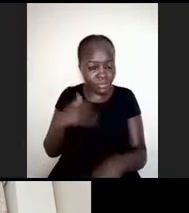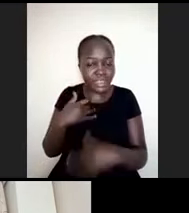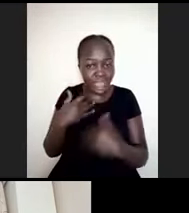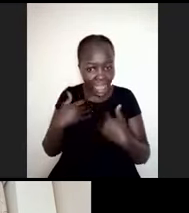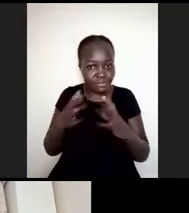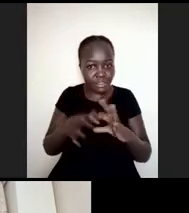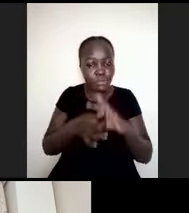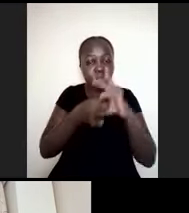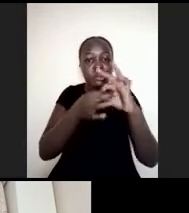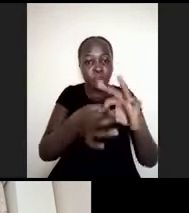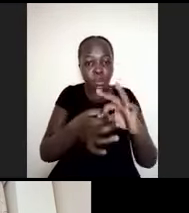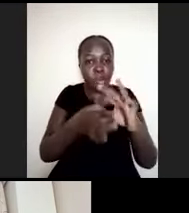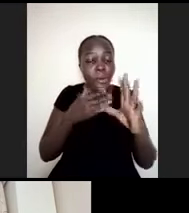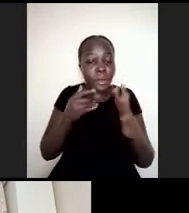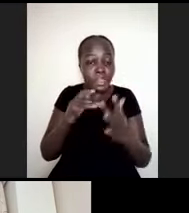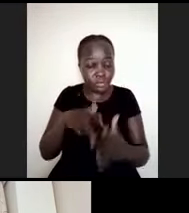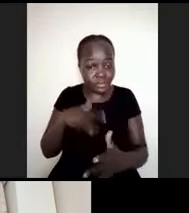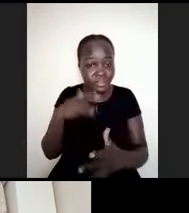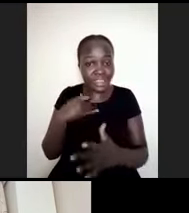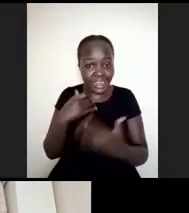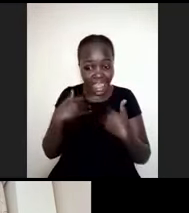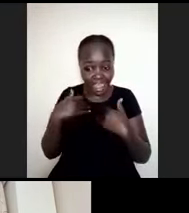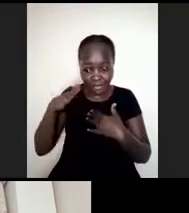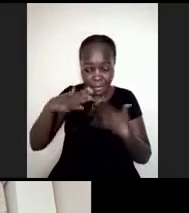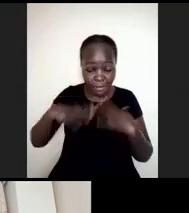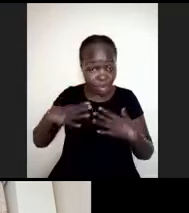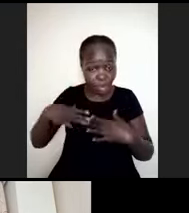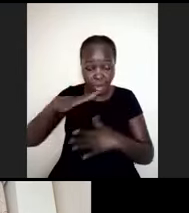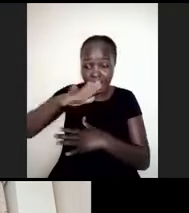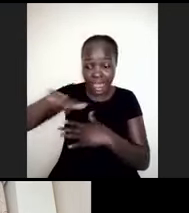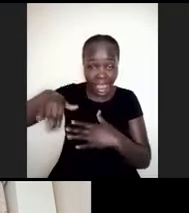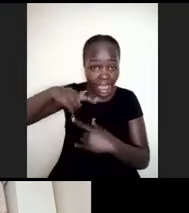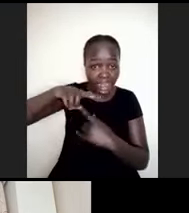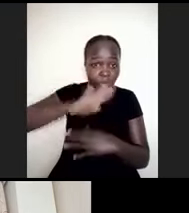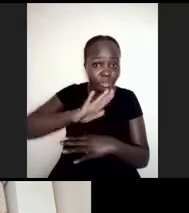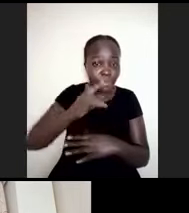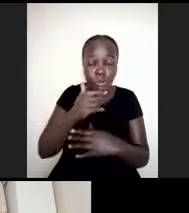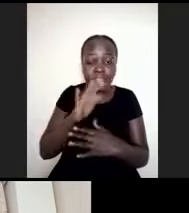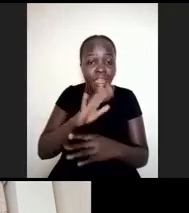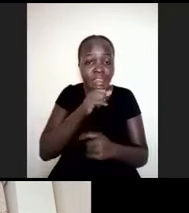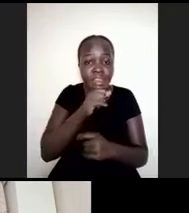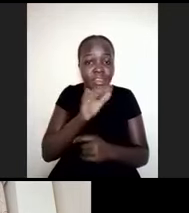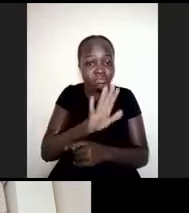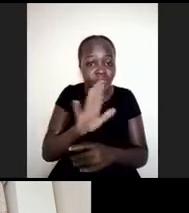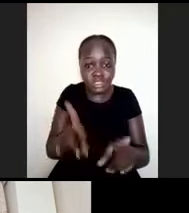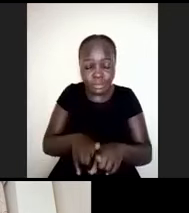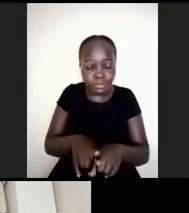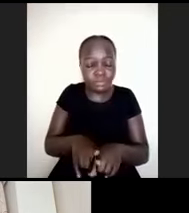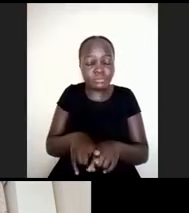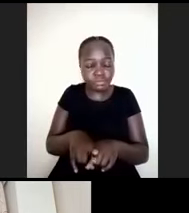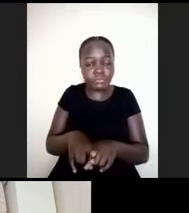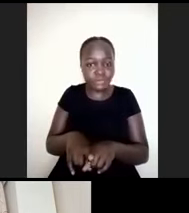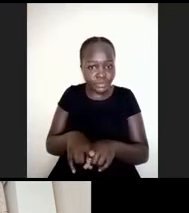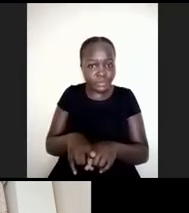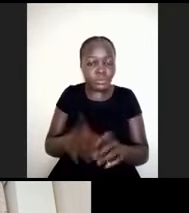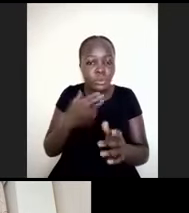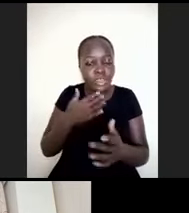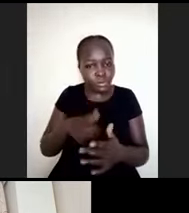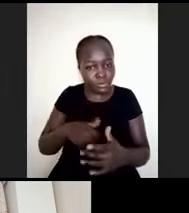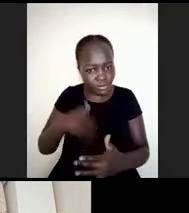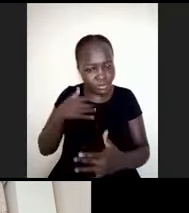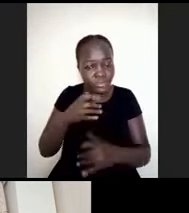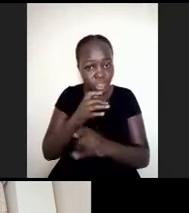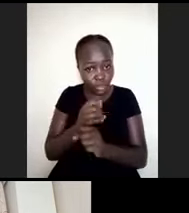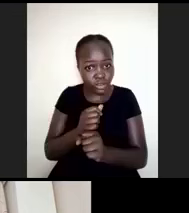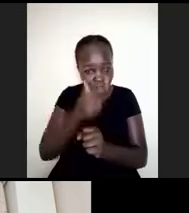They want to feel that they have people around them who are their age mates, you know, They want to feel confidence, you know, because when